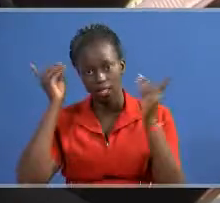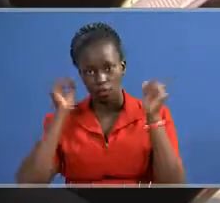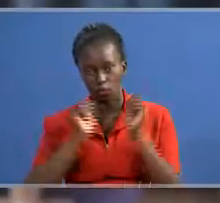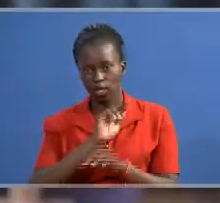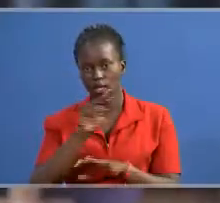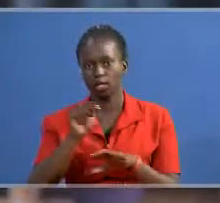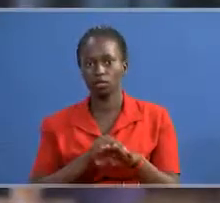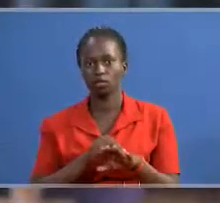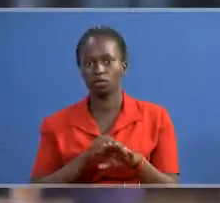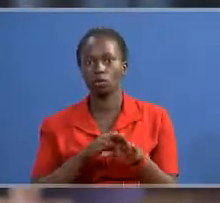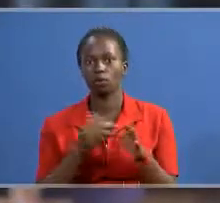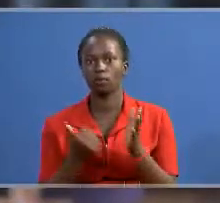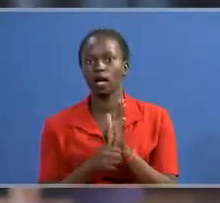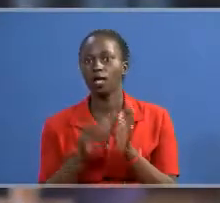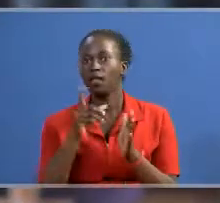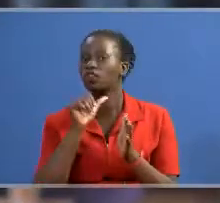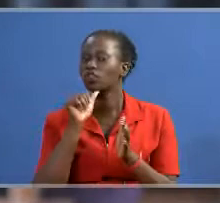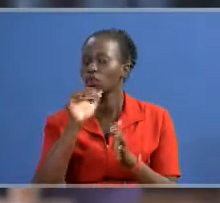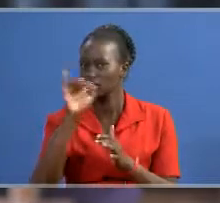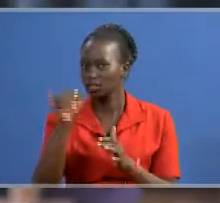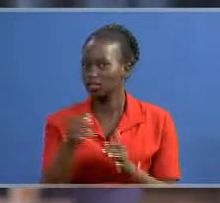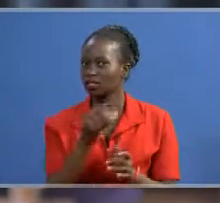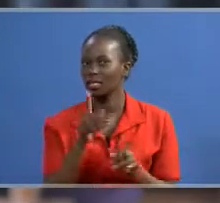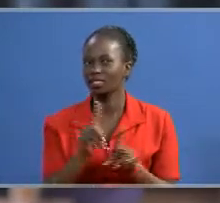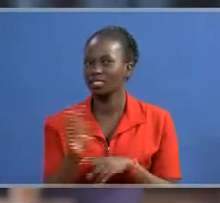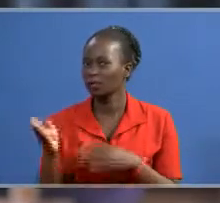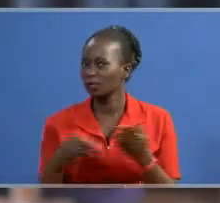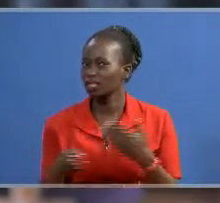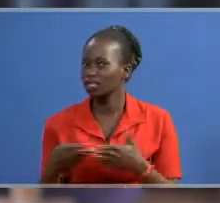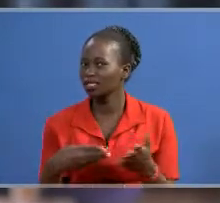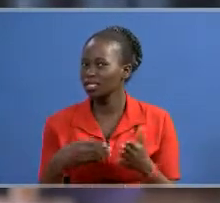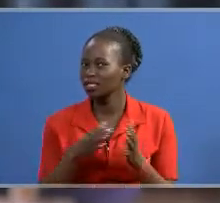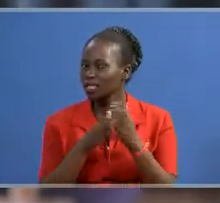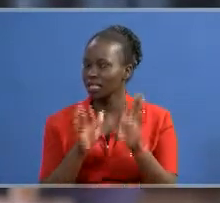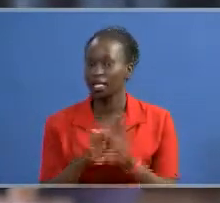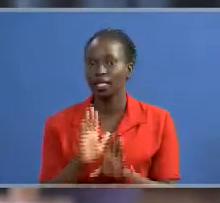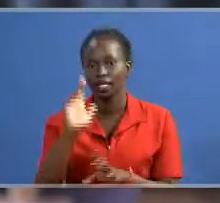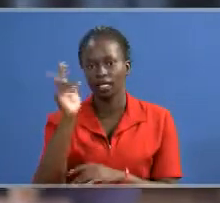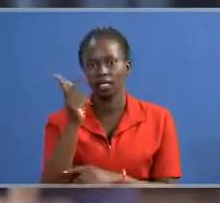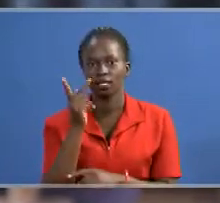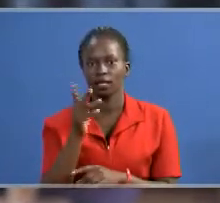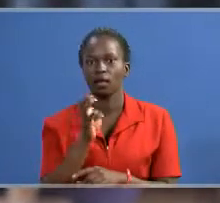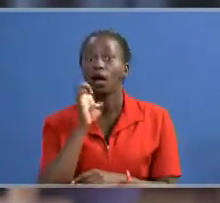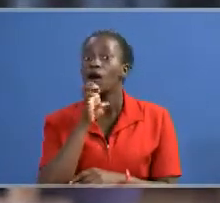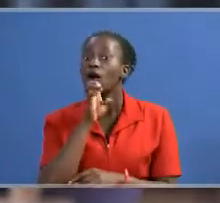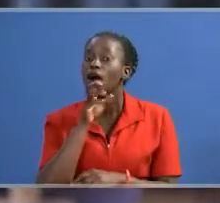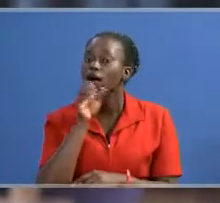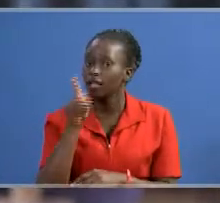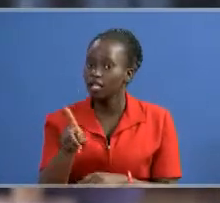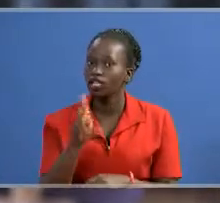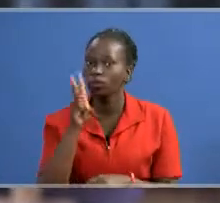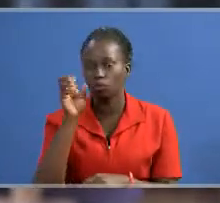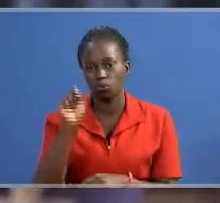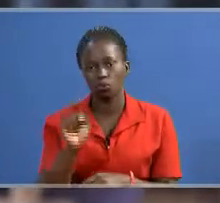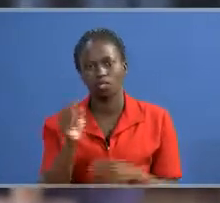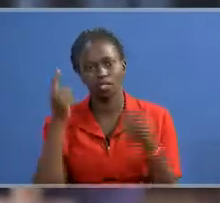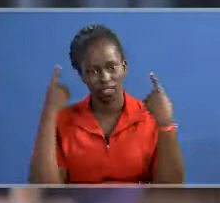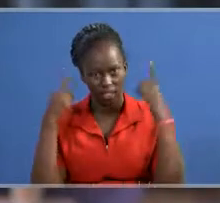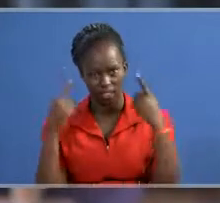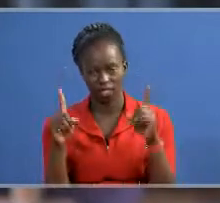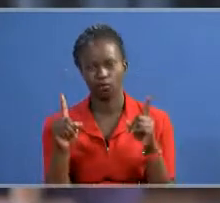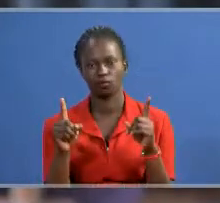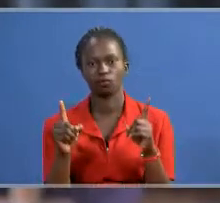matters. Bob Collymore was not just a business leader in Kenya. He was not just a